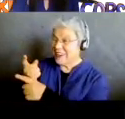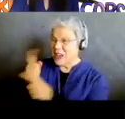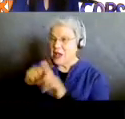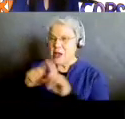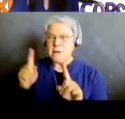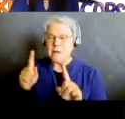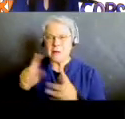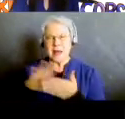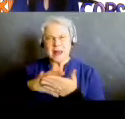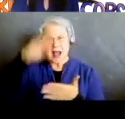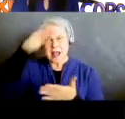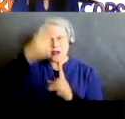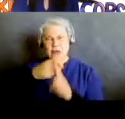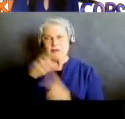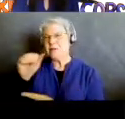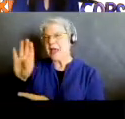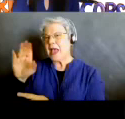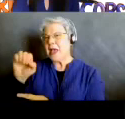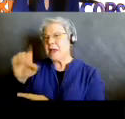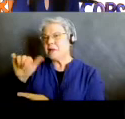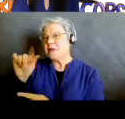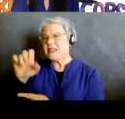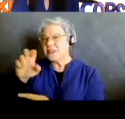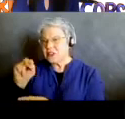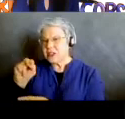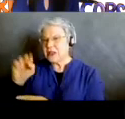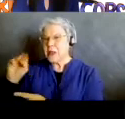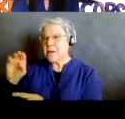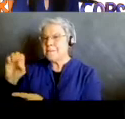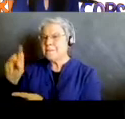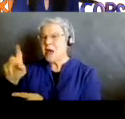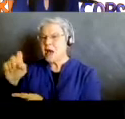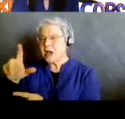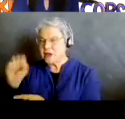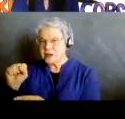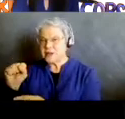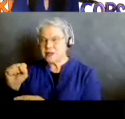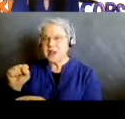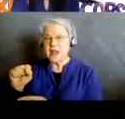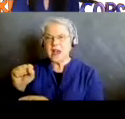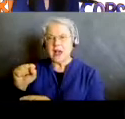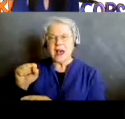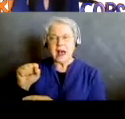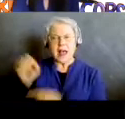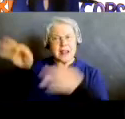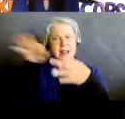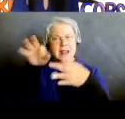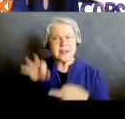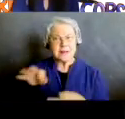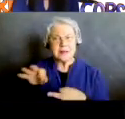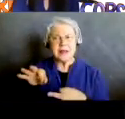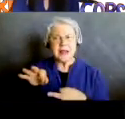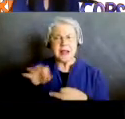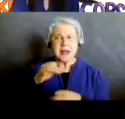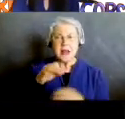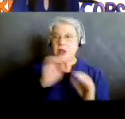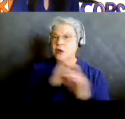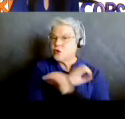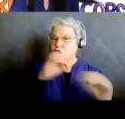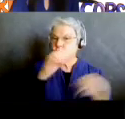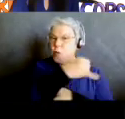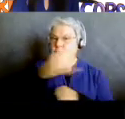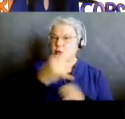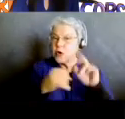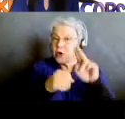learning from abolitionist models, I also answer that creating the borderless world not just in the US, but globally, is not